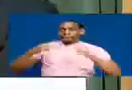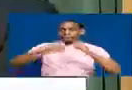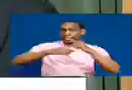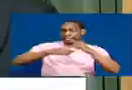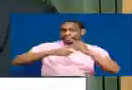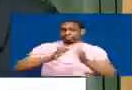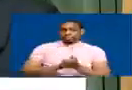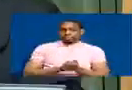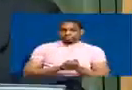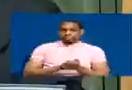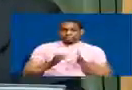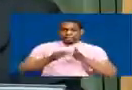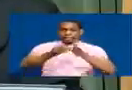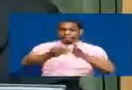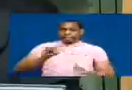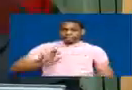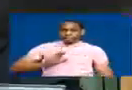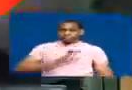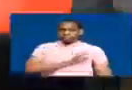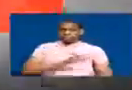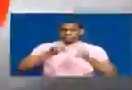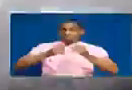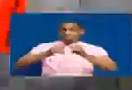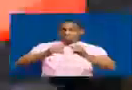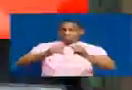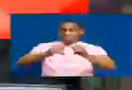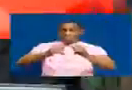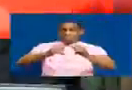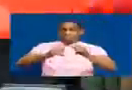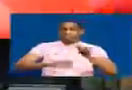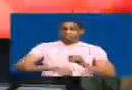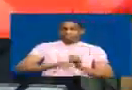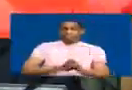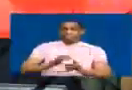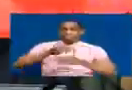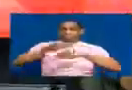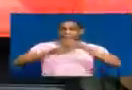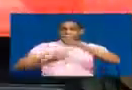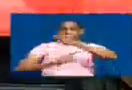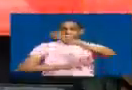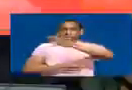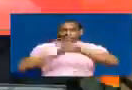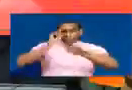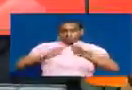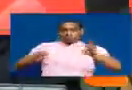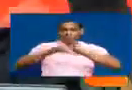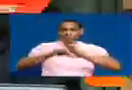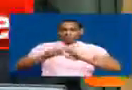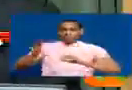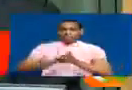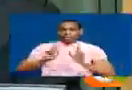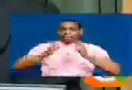6. The Steering Committee on the implementation of the Building Bridges to a United Kenya Task